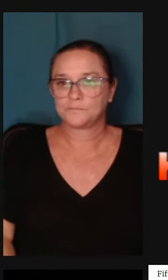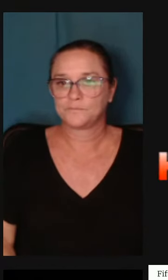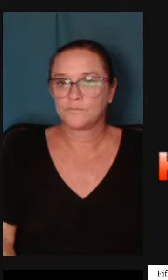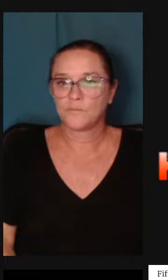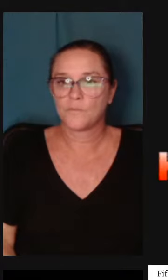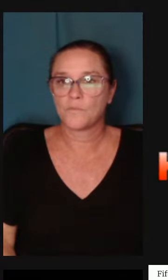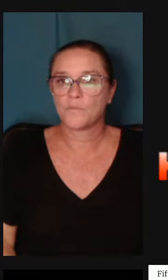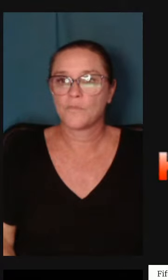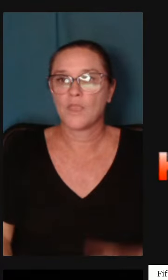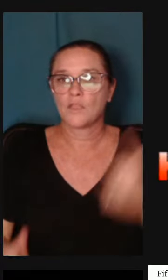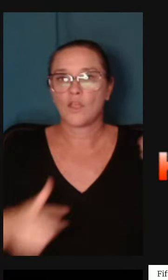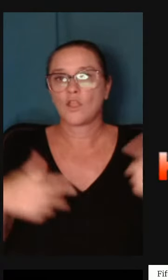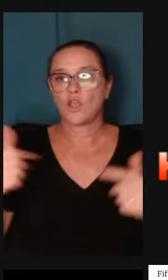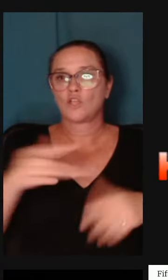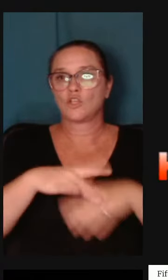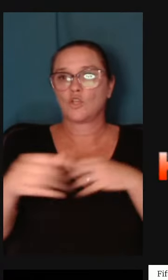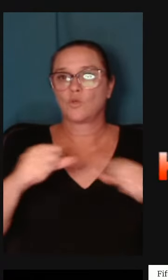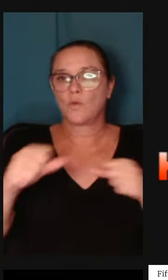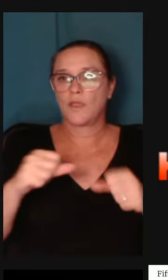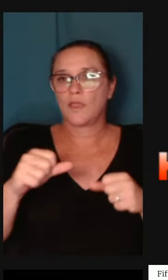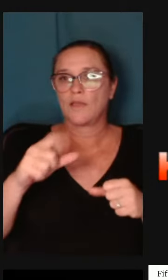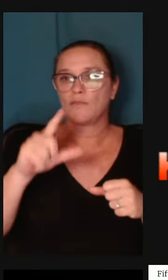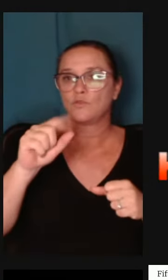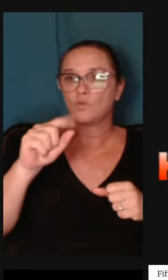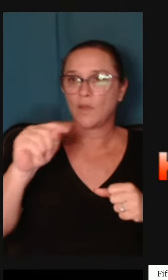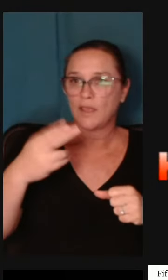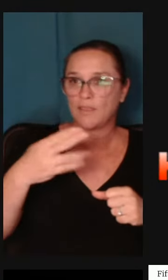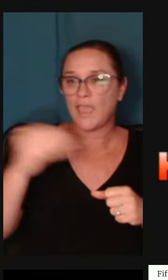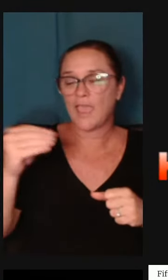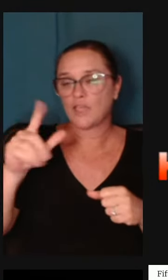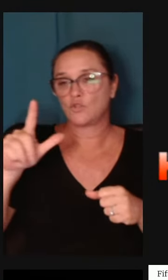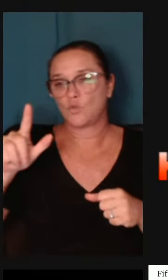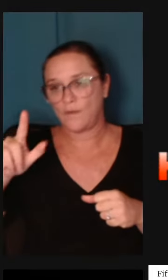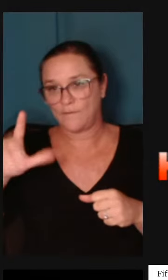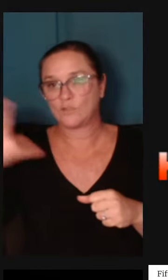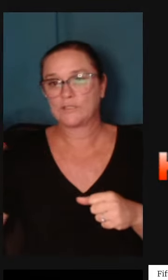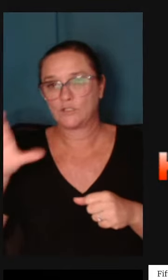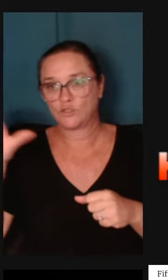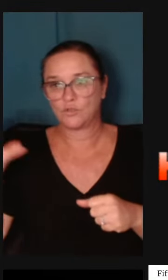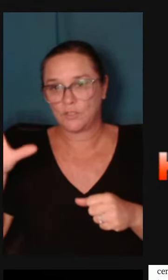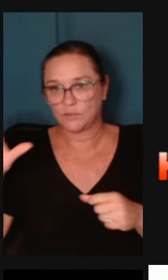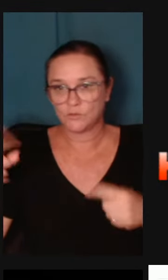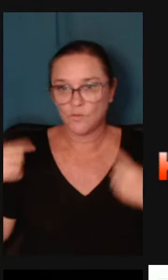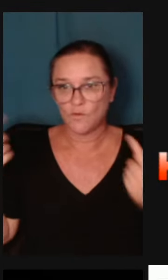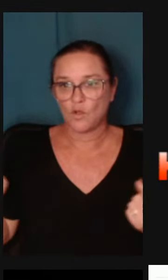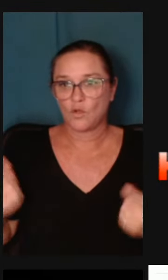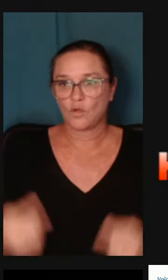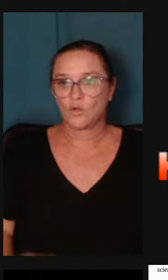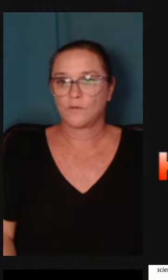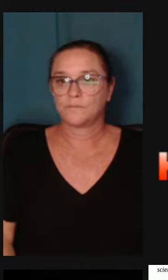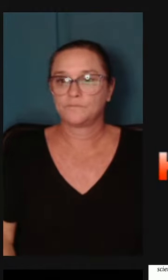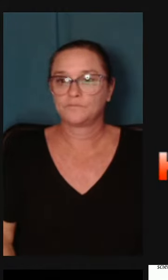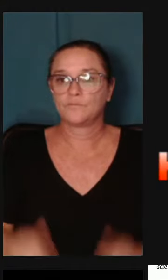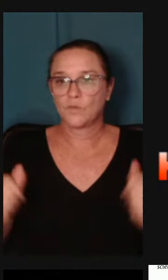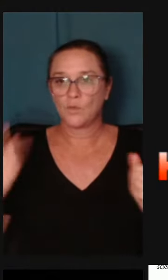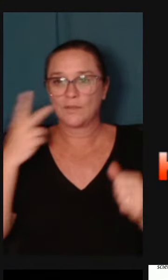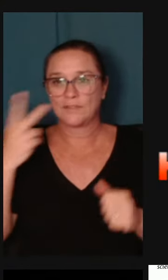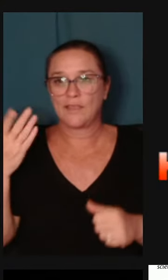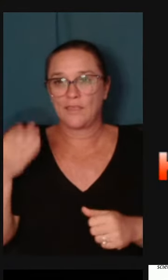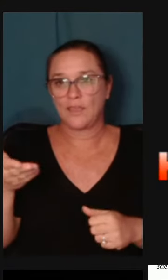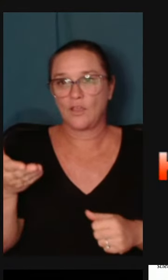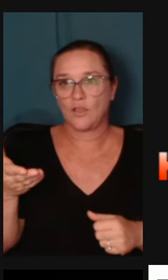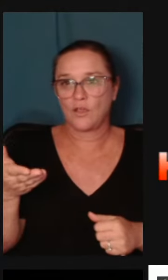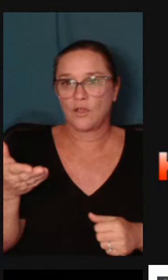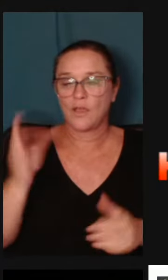The largest earthquake of the 20th and 21st centuries to date, right? You can see there a picture of